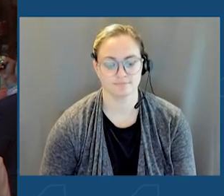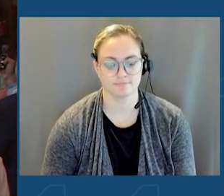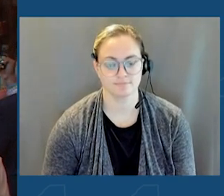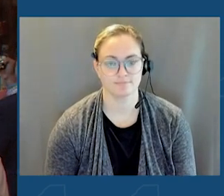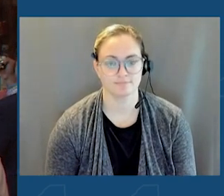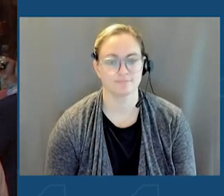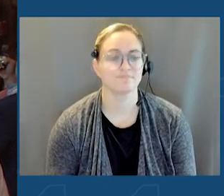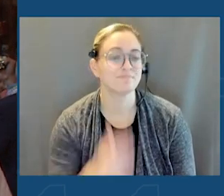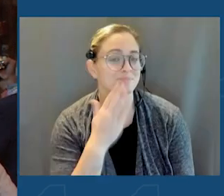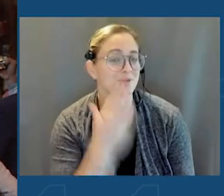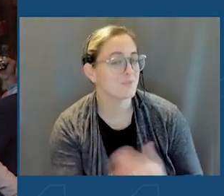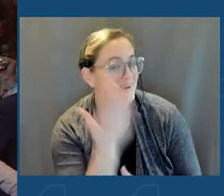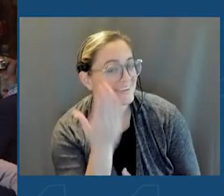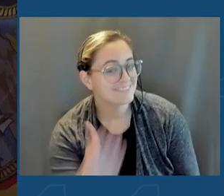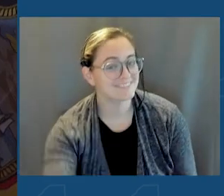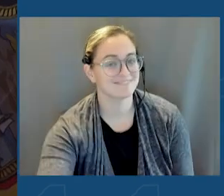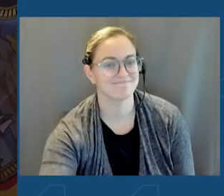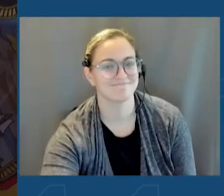Good morning.